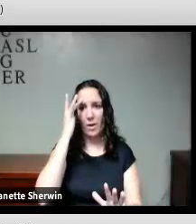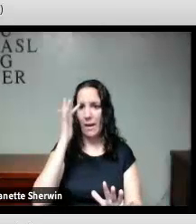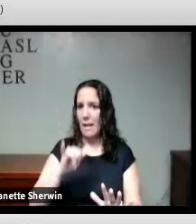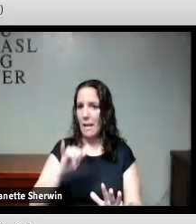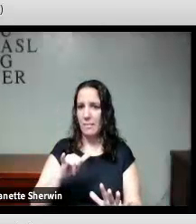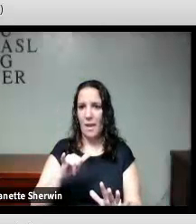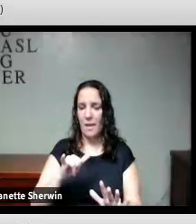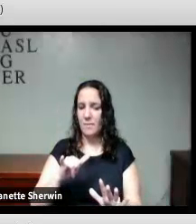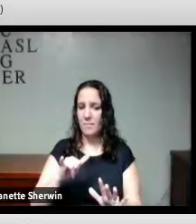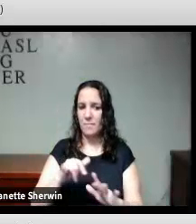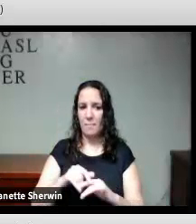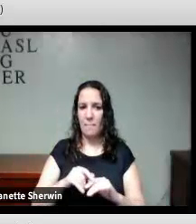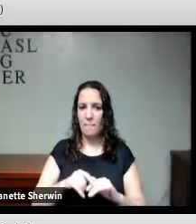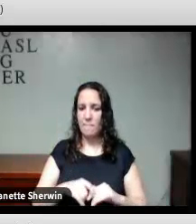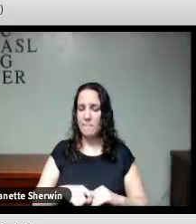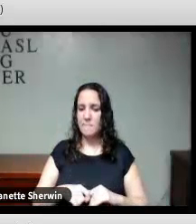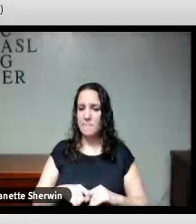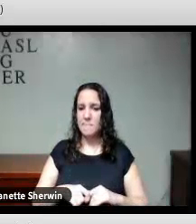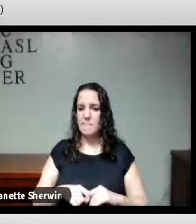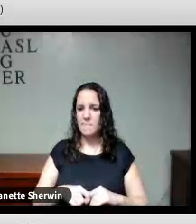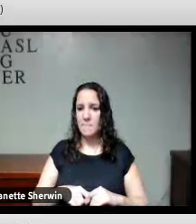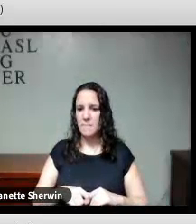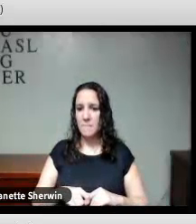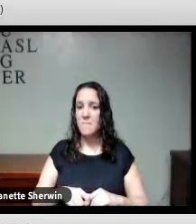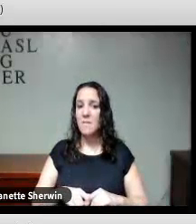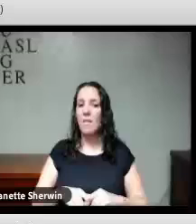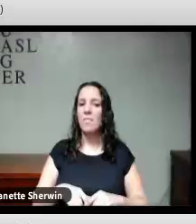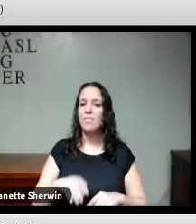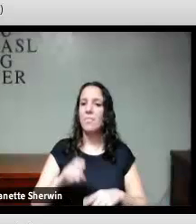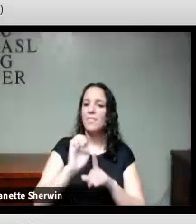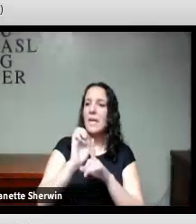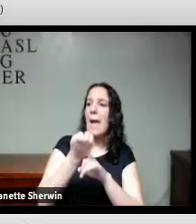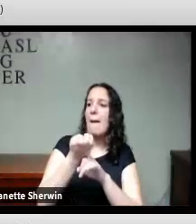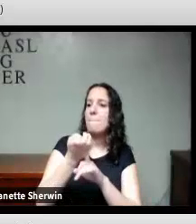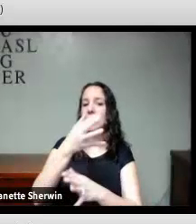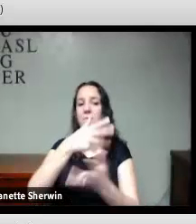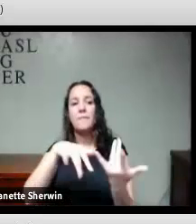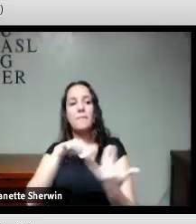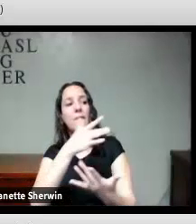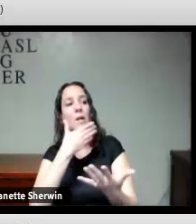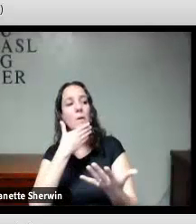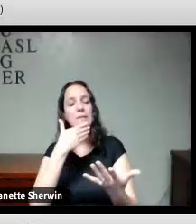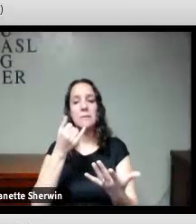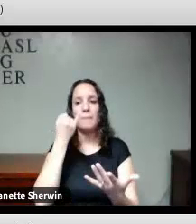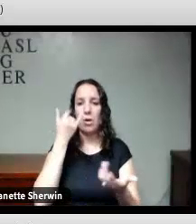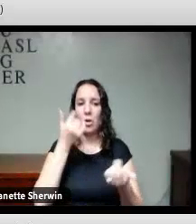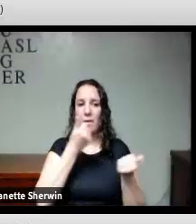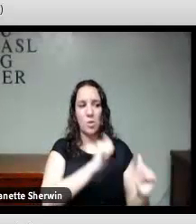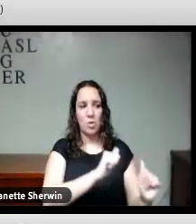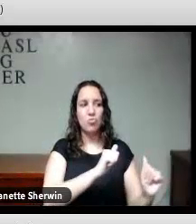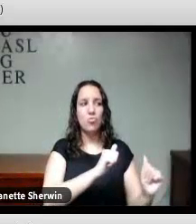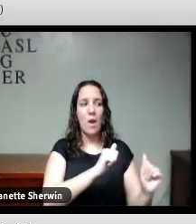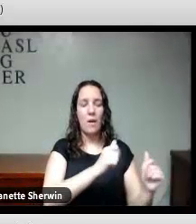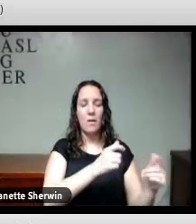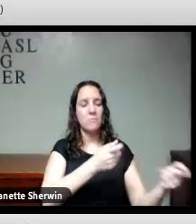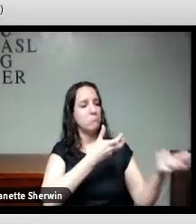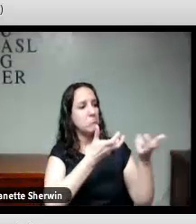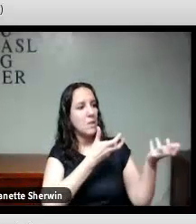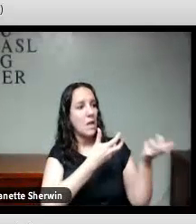alluded to here this morning. The atmosphere is better when you've tried to handle something in a positive manner